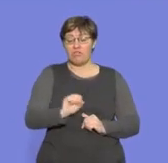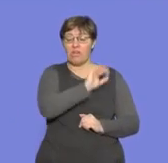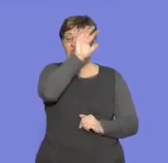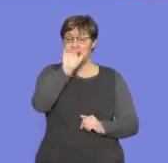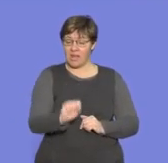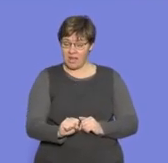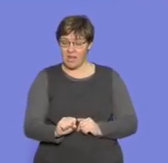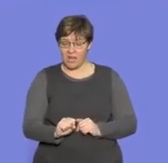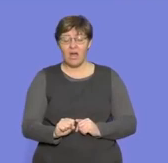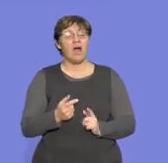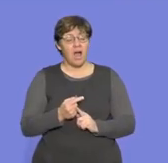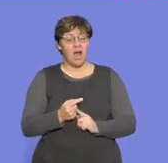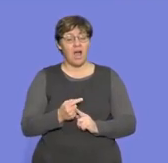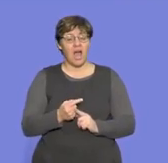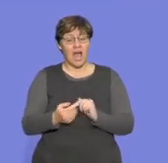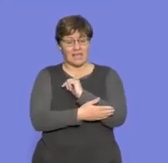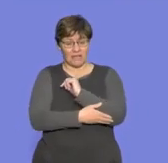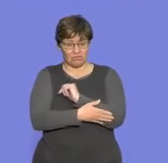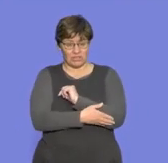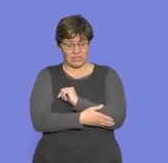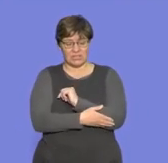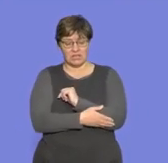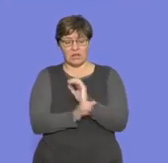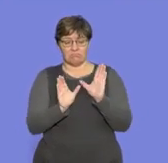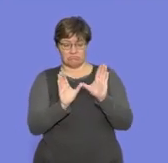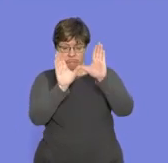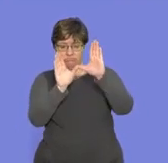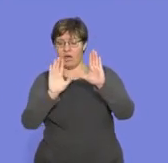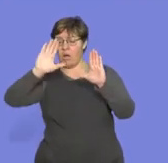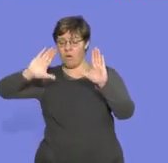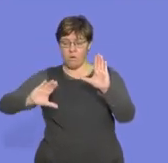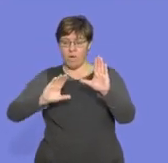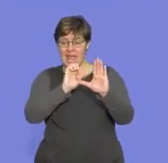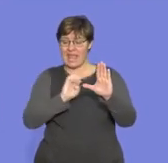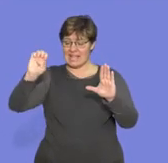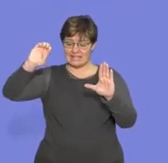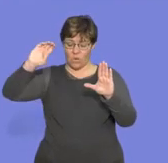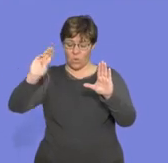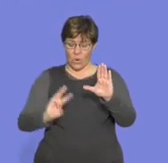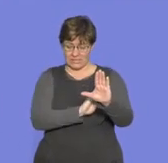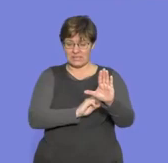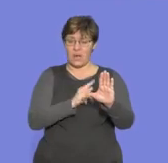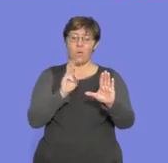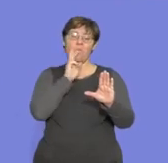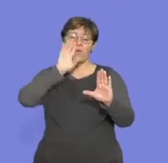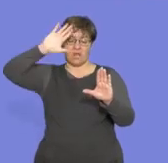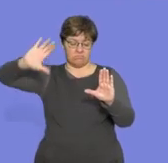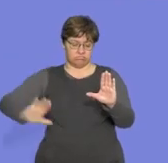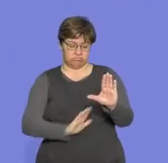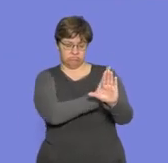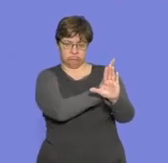a country that is surrounded by water along our east and west coast. So those form the aquatic biomes. Let's now look